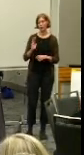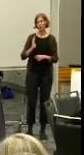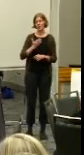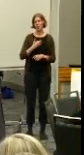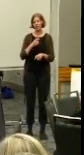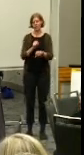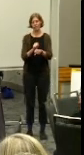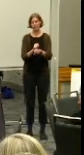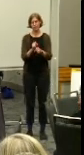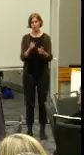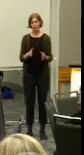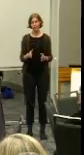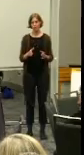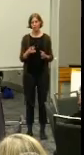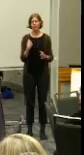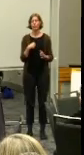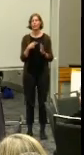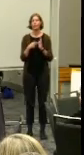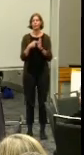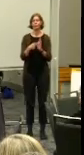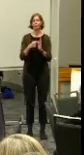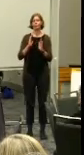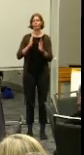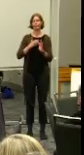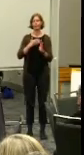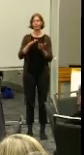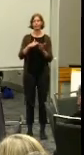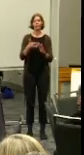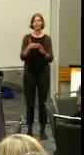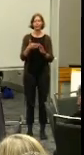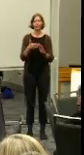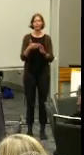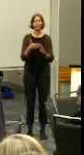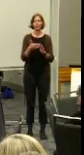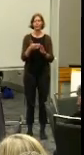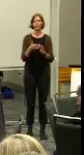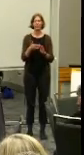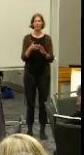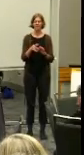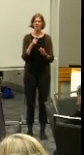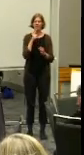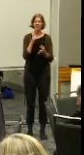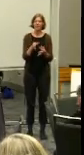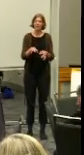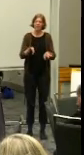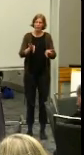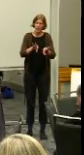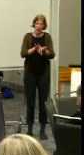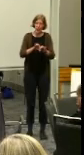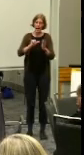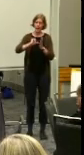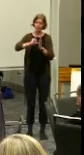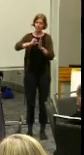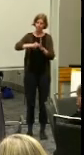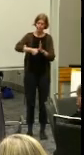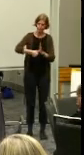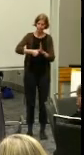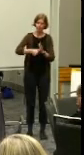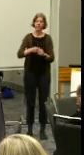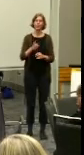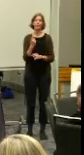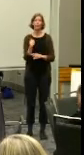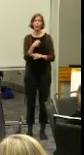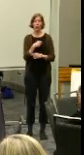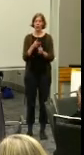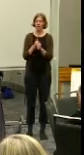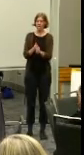and represent our community. And so I think it's really important to note that as an organisation, we are shaped by the communities that we